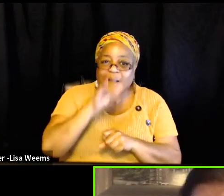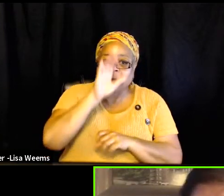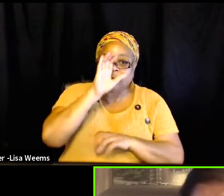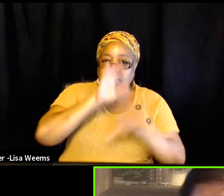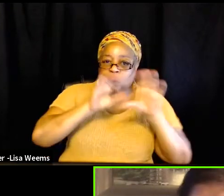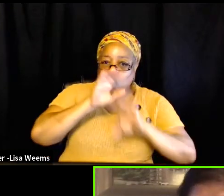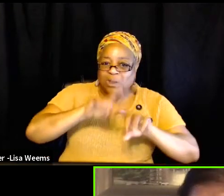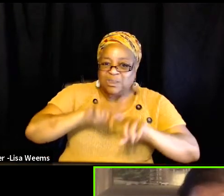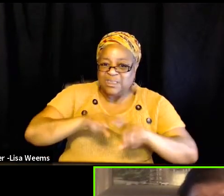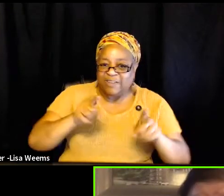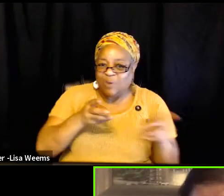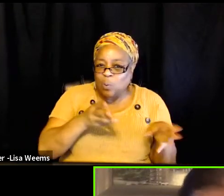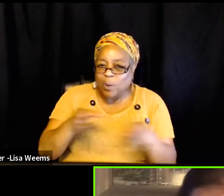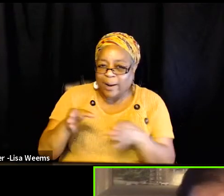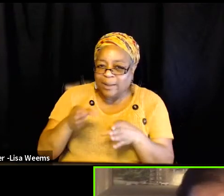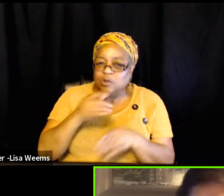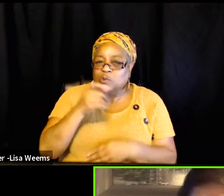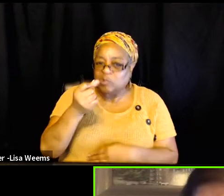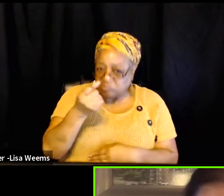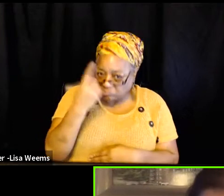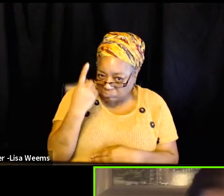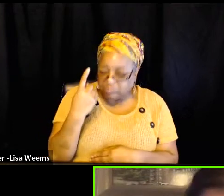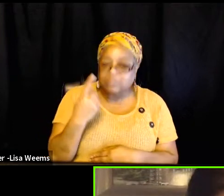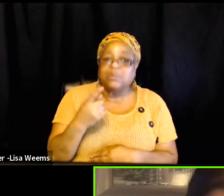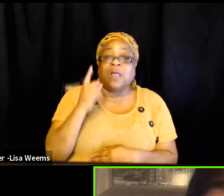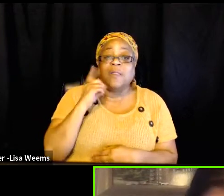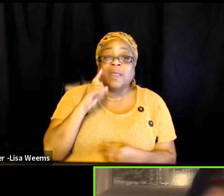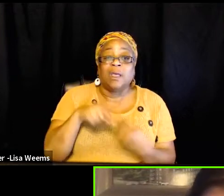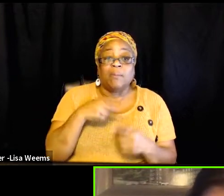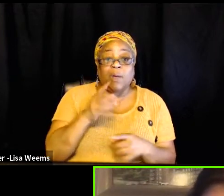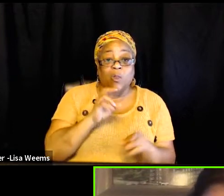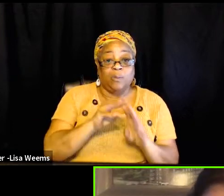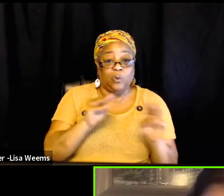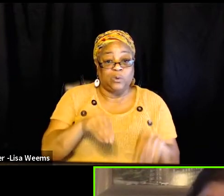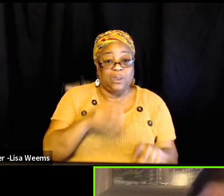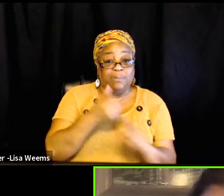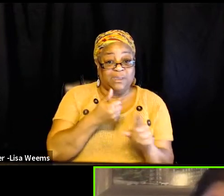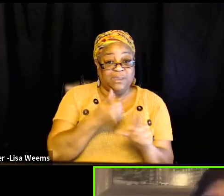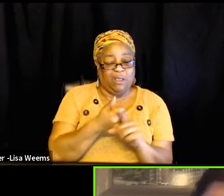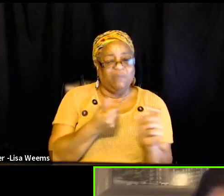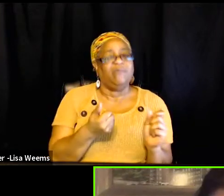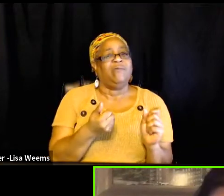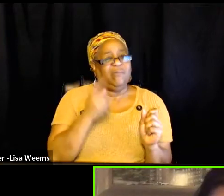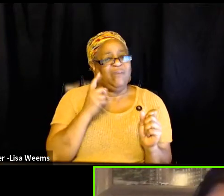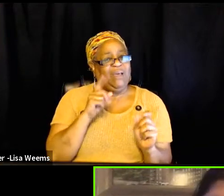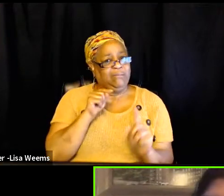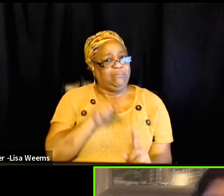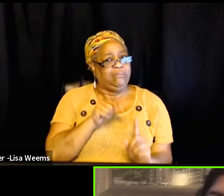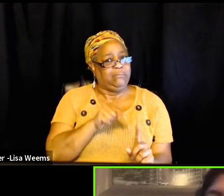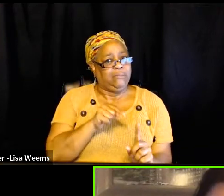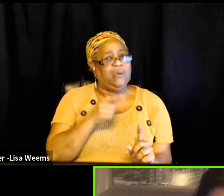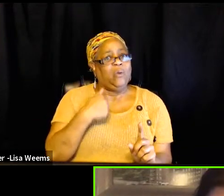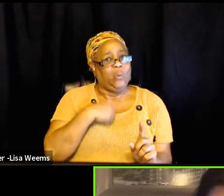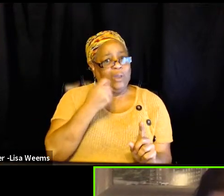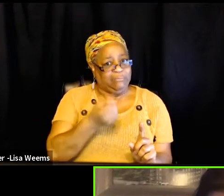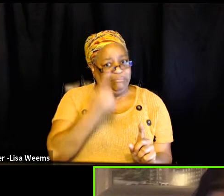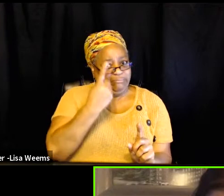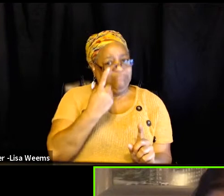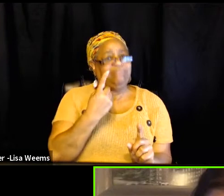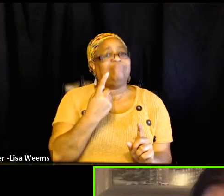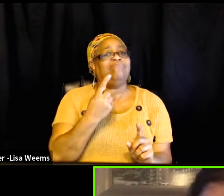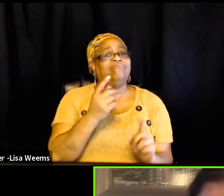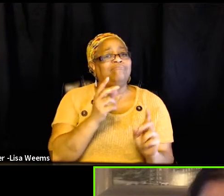And thinking of the museum itself as an object to be interpreted, understood, and unpacked